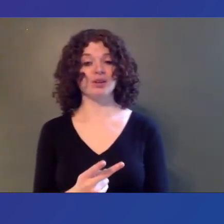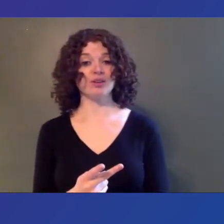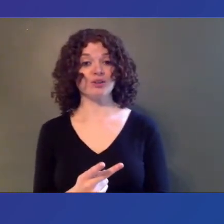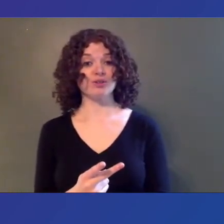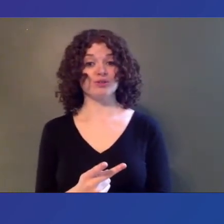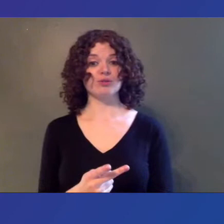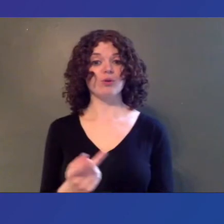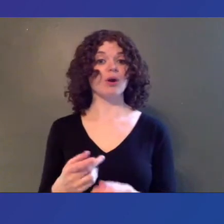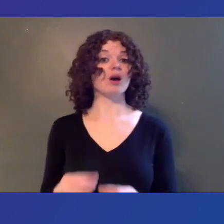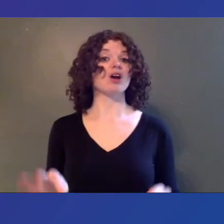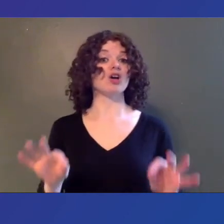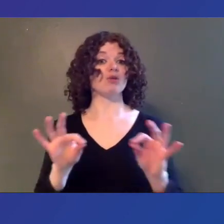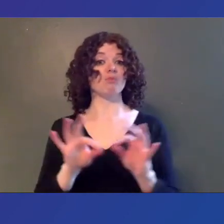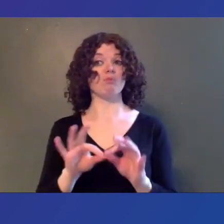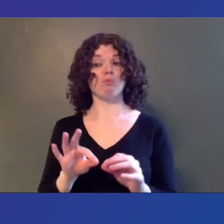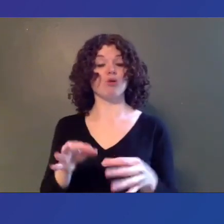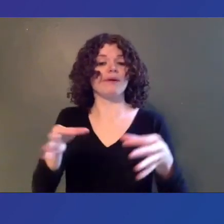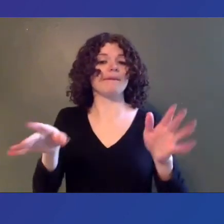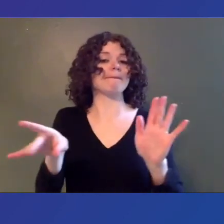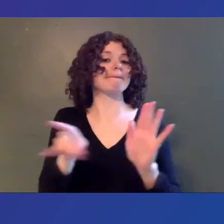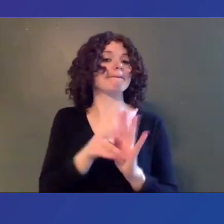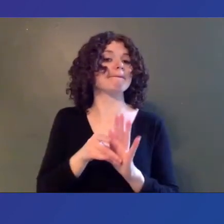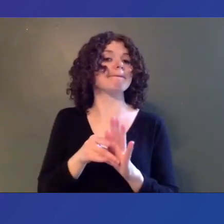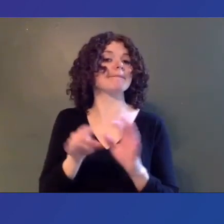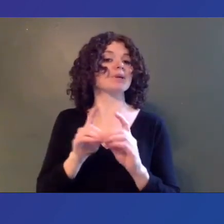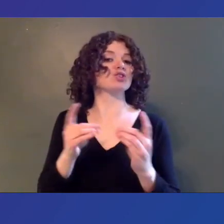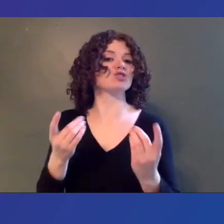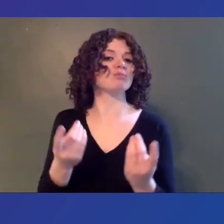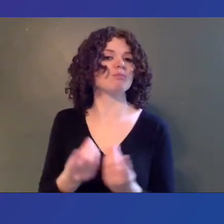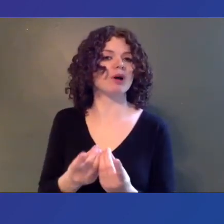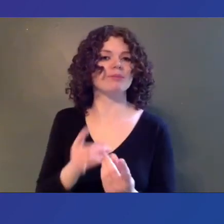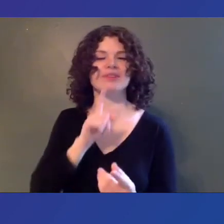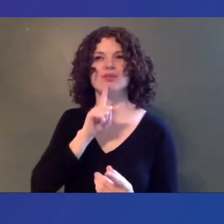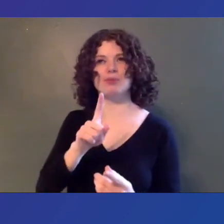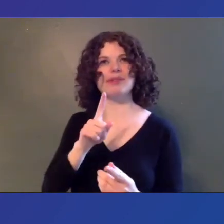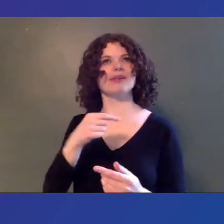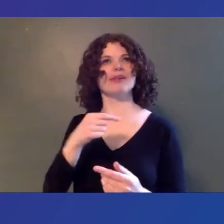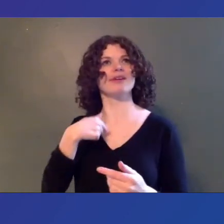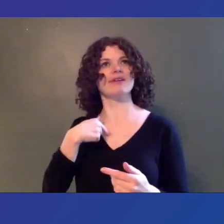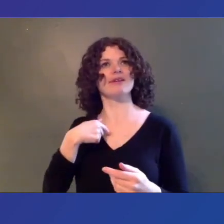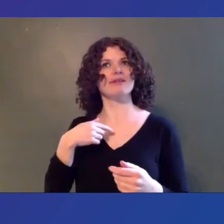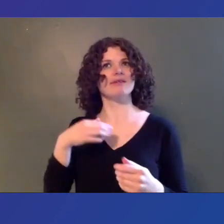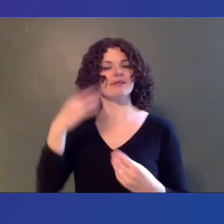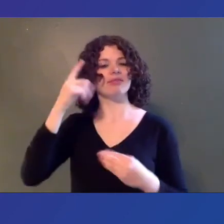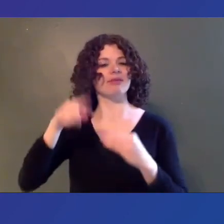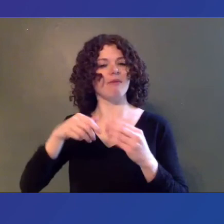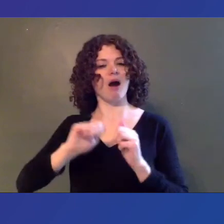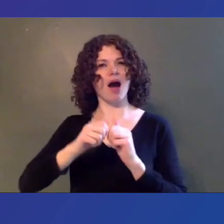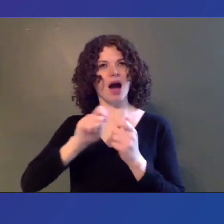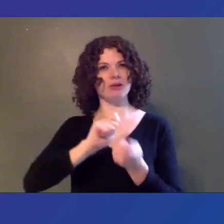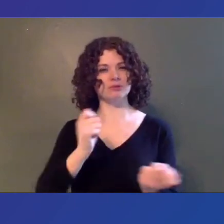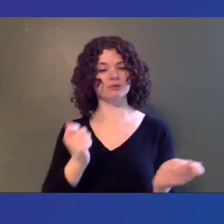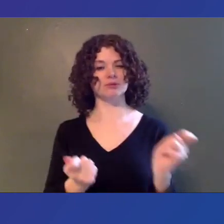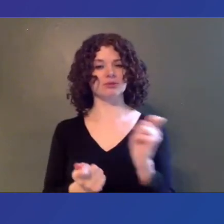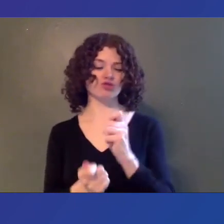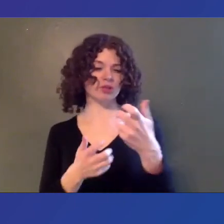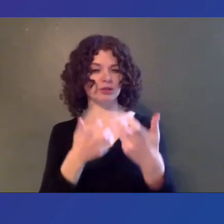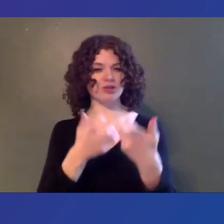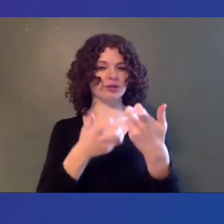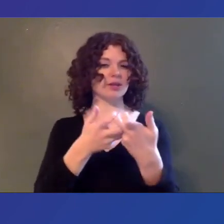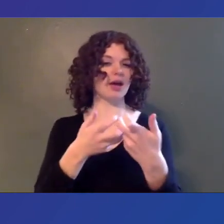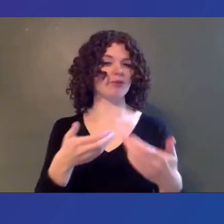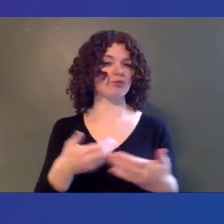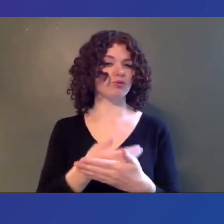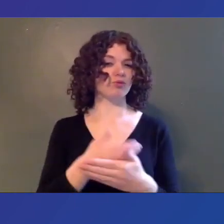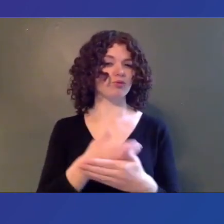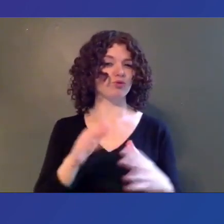interrogating those questions of how to move forward versus sticking to the old models, and also giving you a space to explore different interests and skill sets